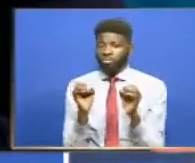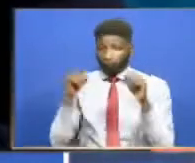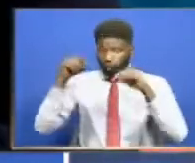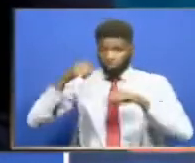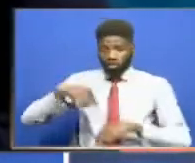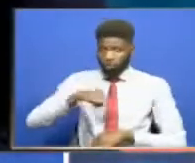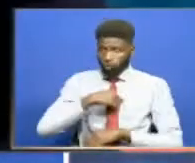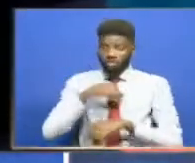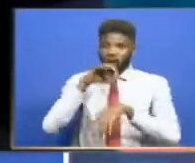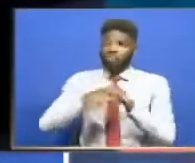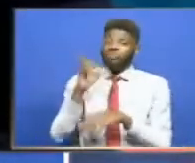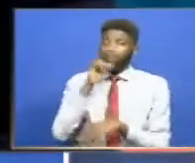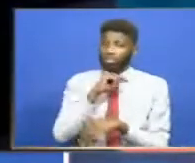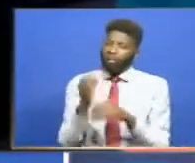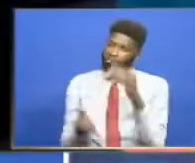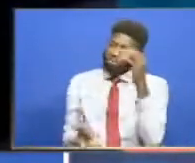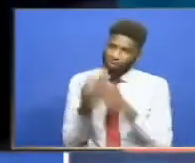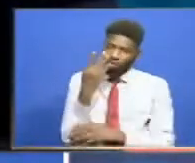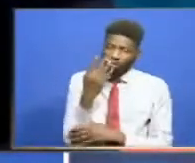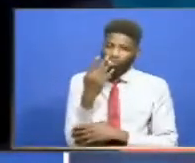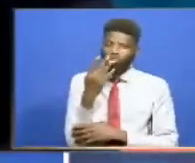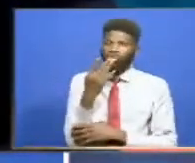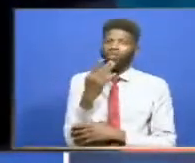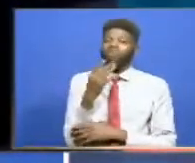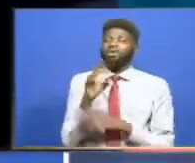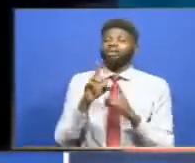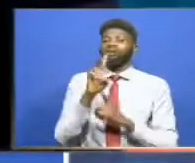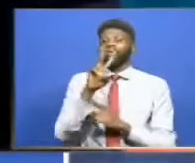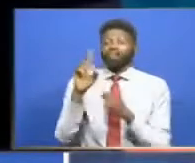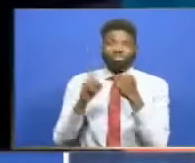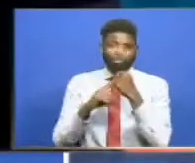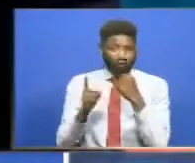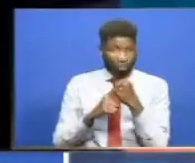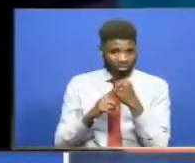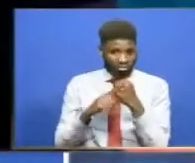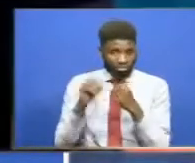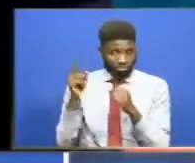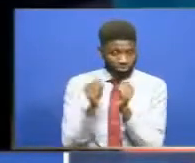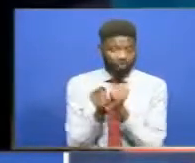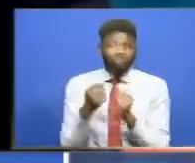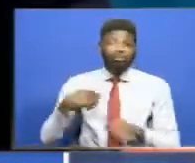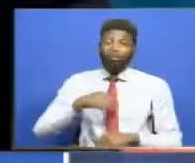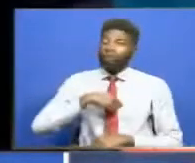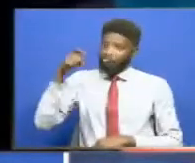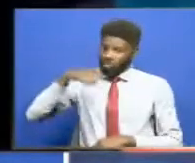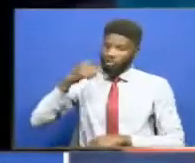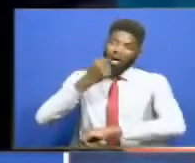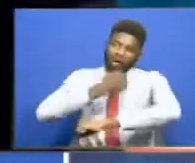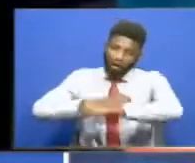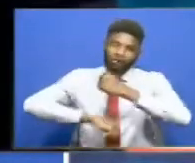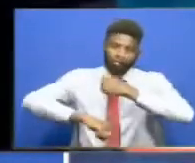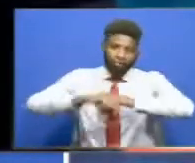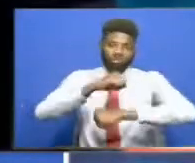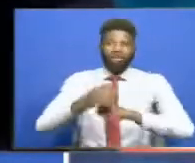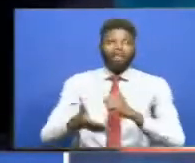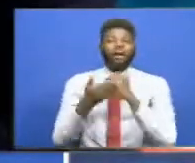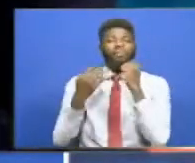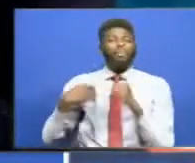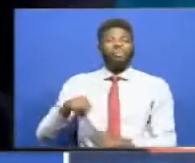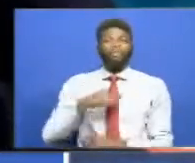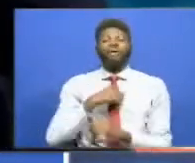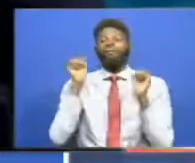endorsed on the 26th. So I think this is critical. We need to make steps that would lead us to